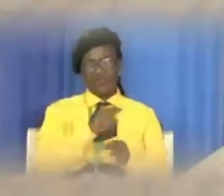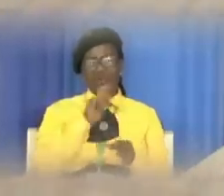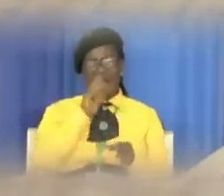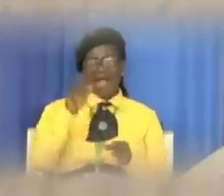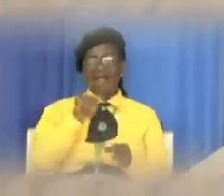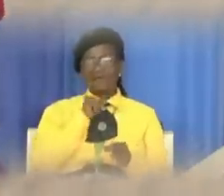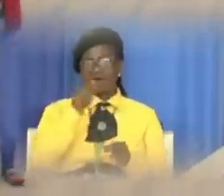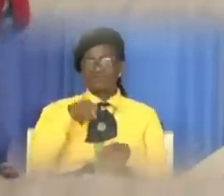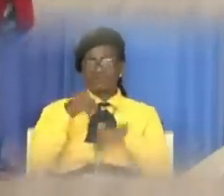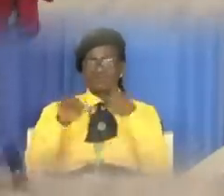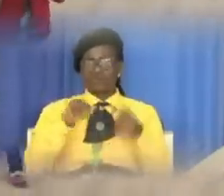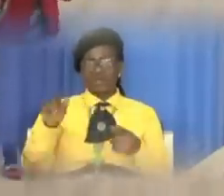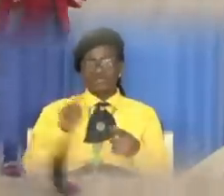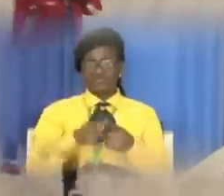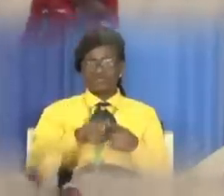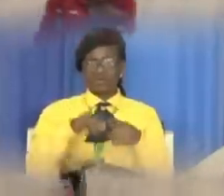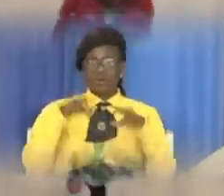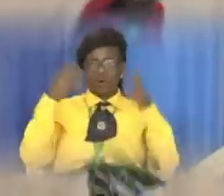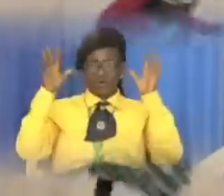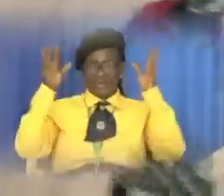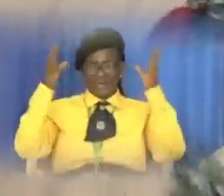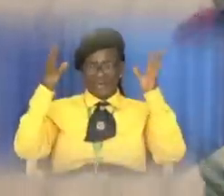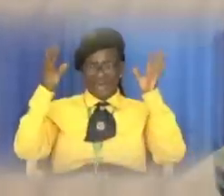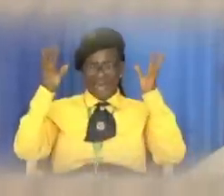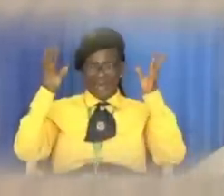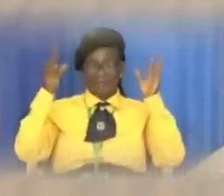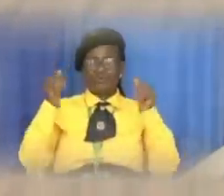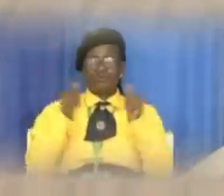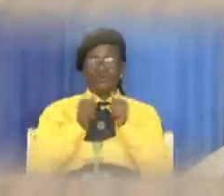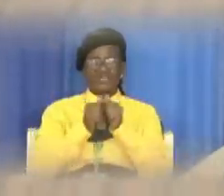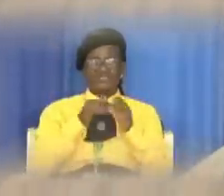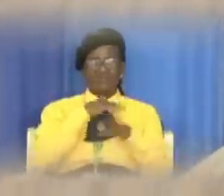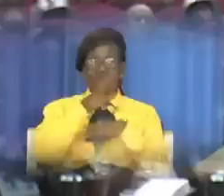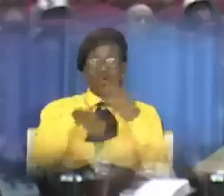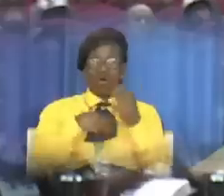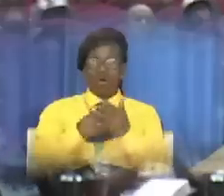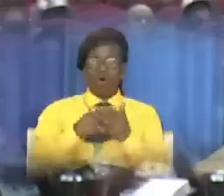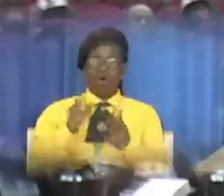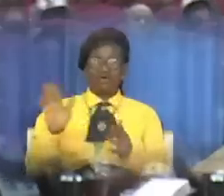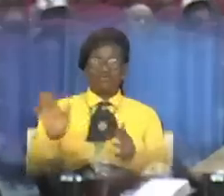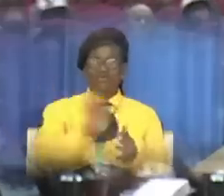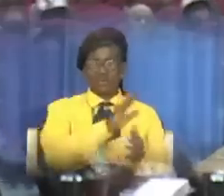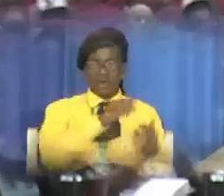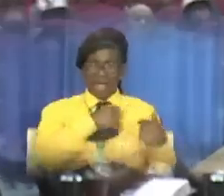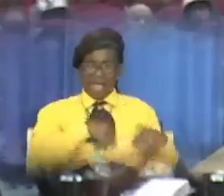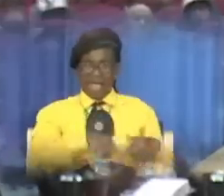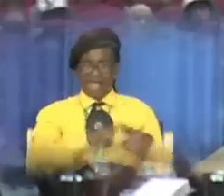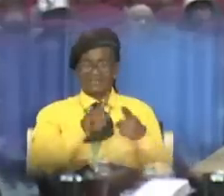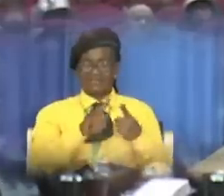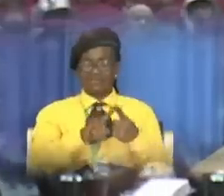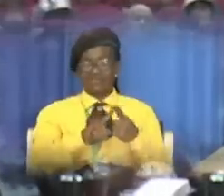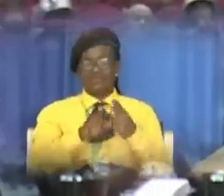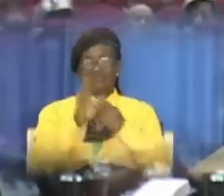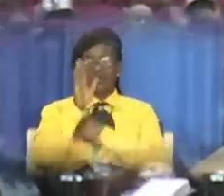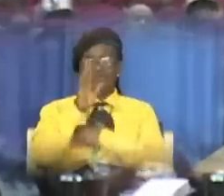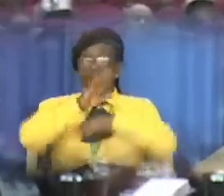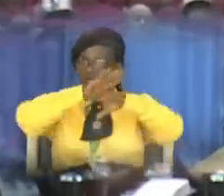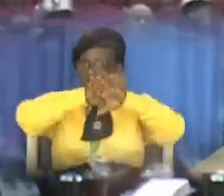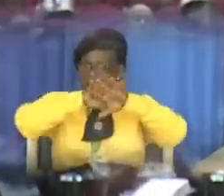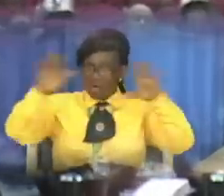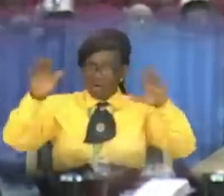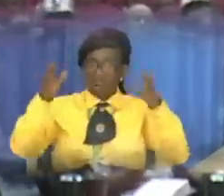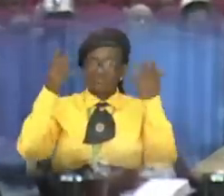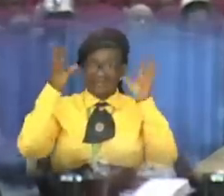at all. Whatever is worth doing at all is worth doing well. If you want to give your life